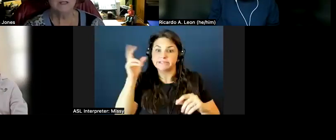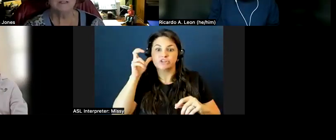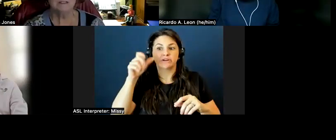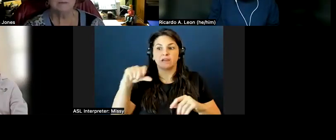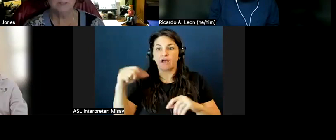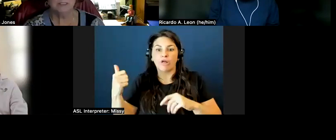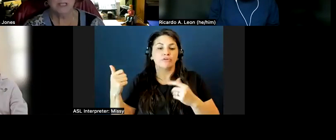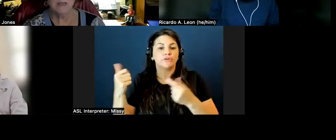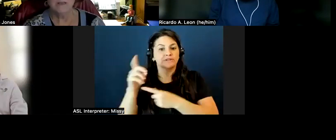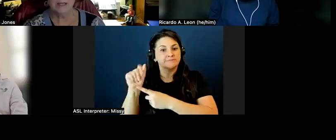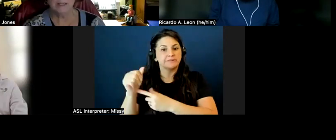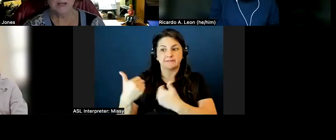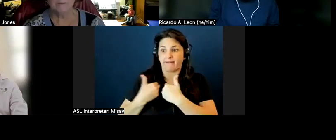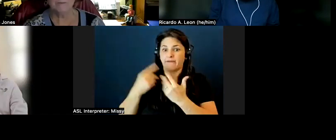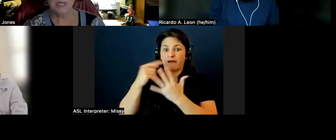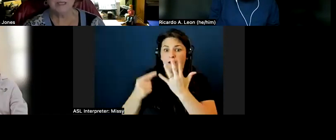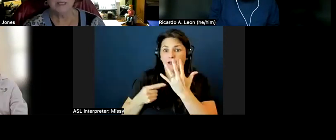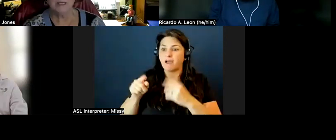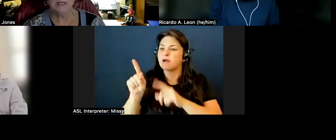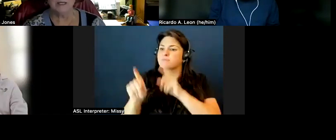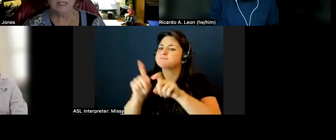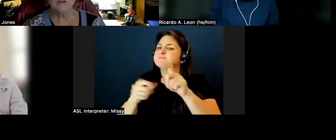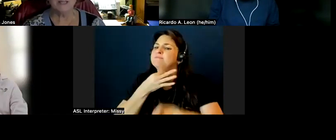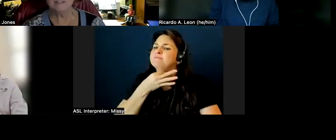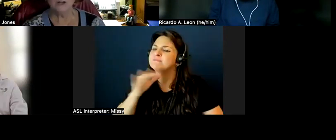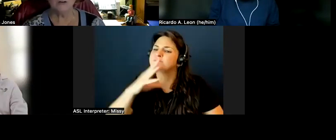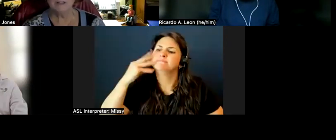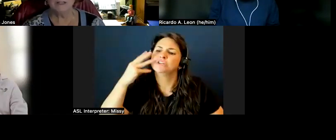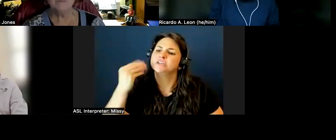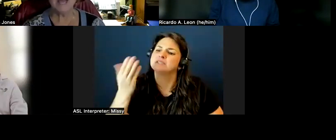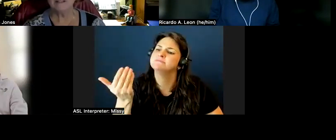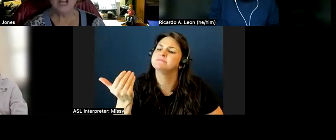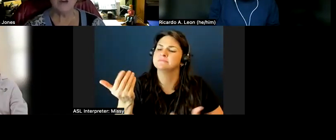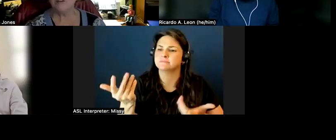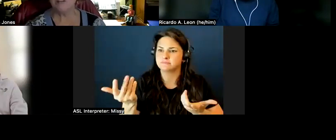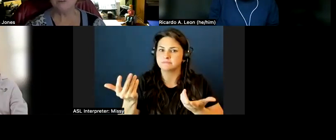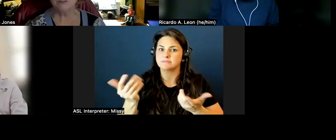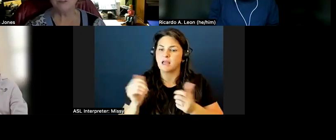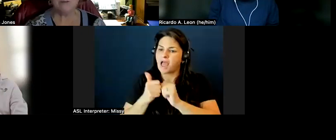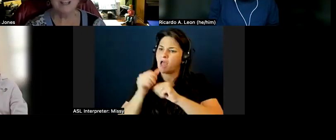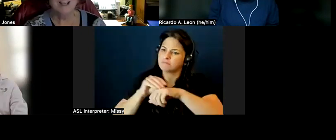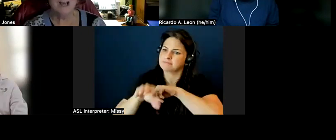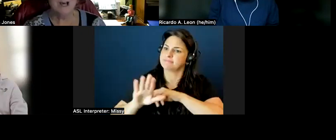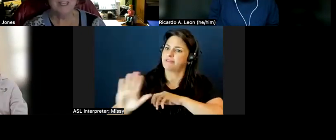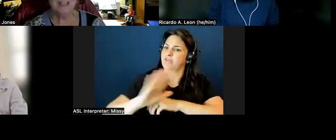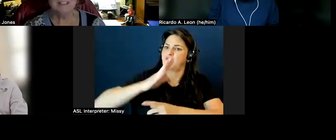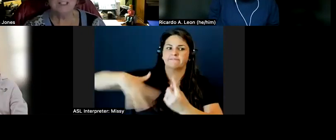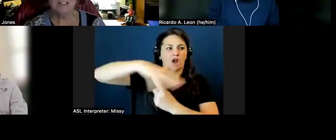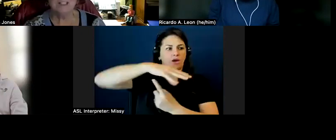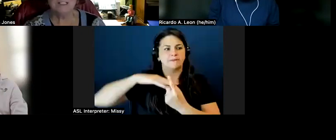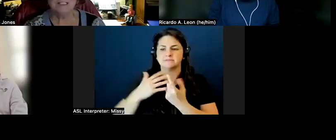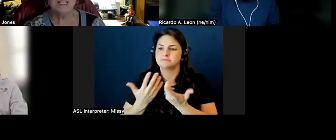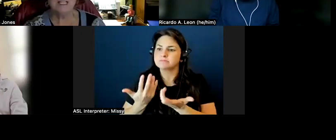of disabilities that may interface, impact how they interface with the environment,